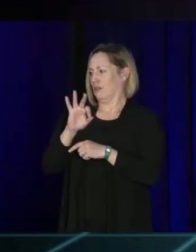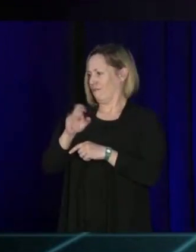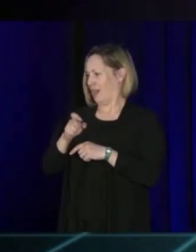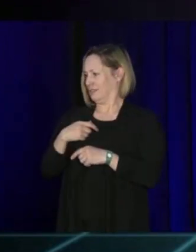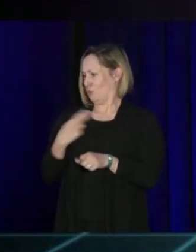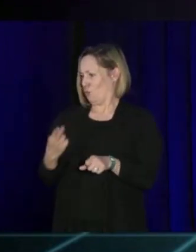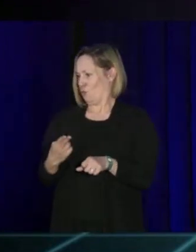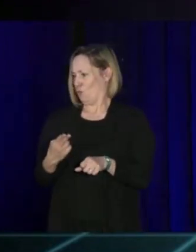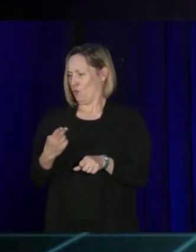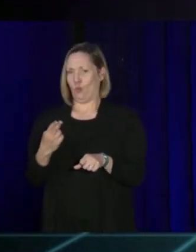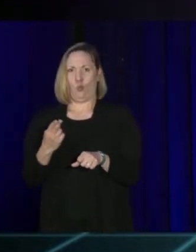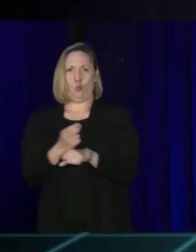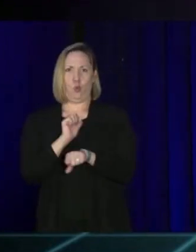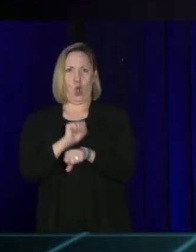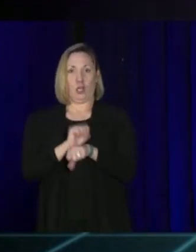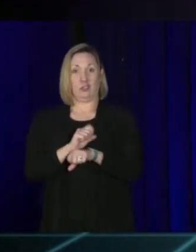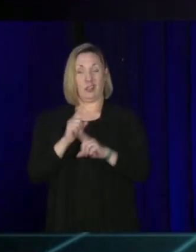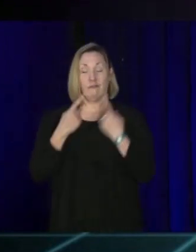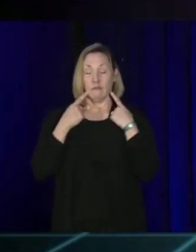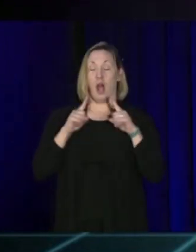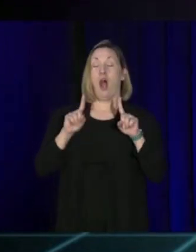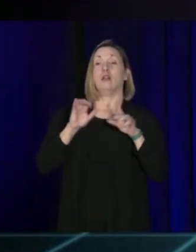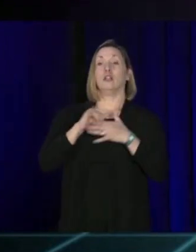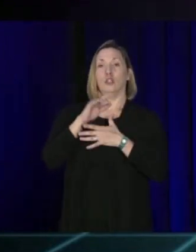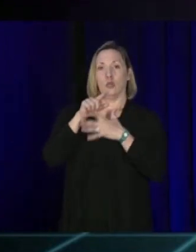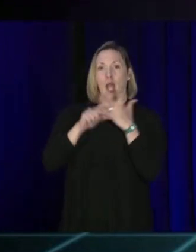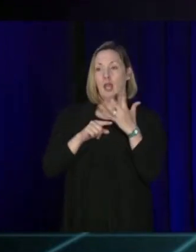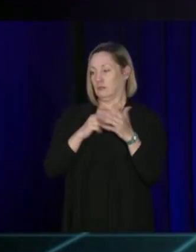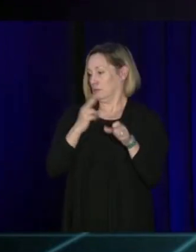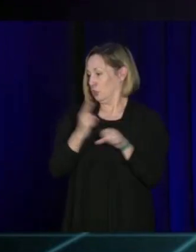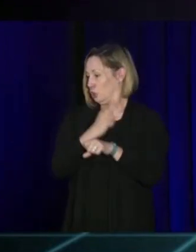you got use layout effect and use insertion effect too.